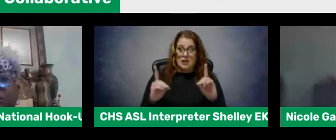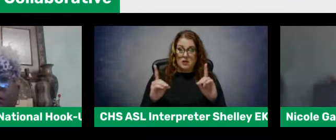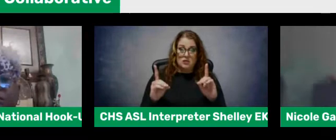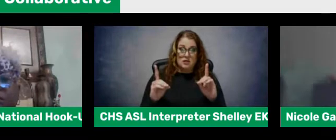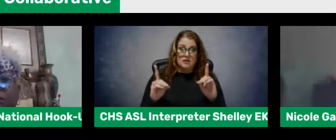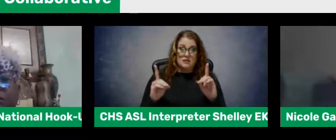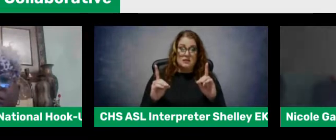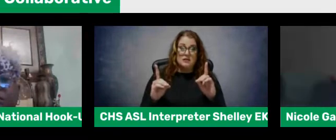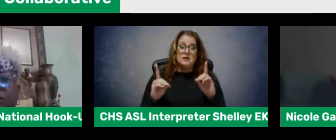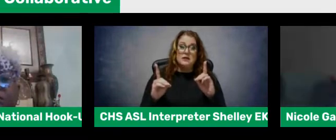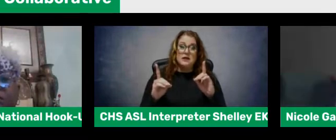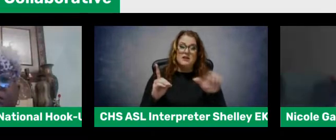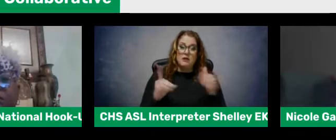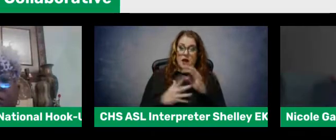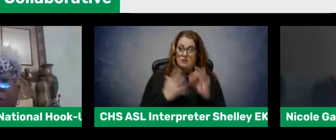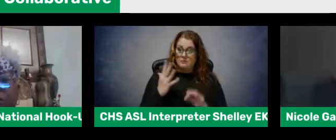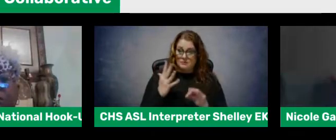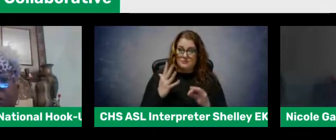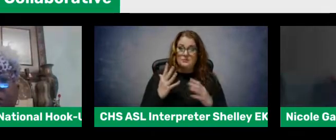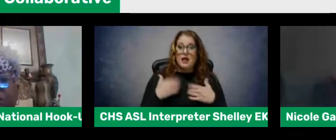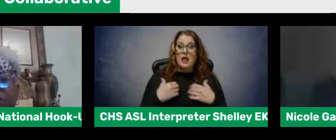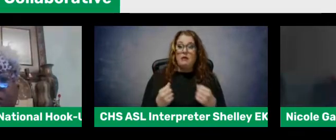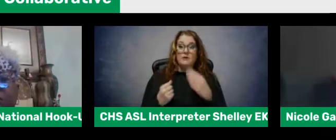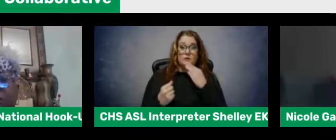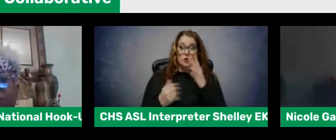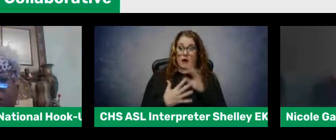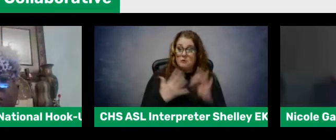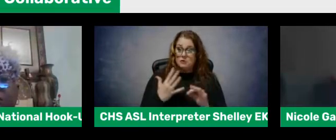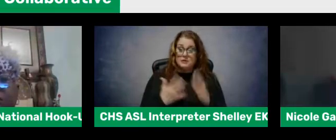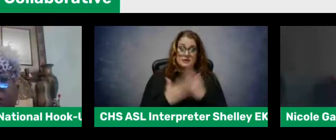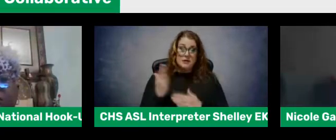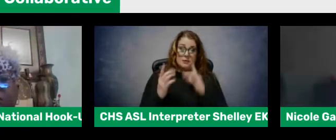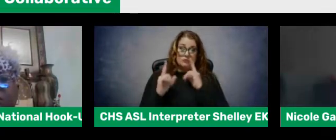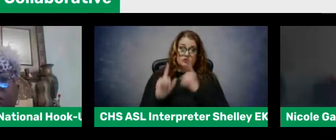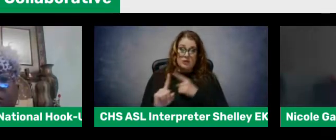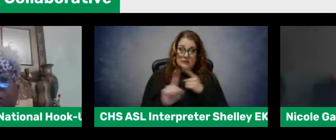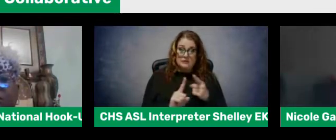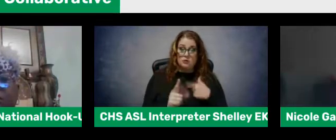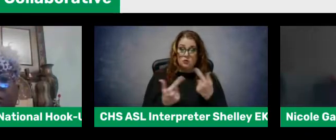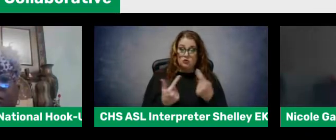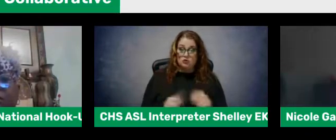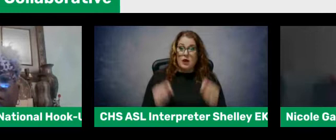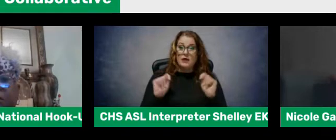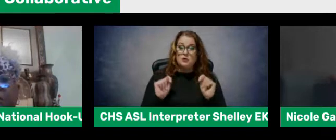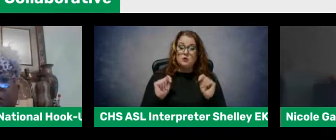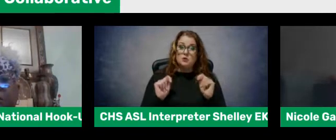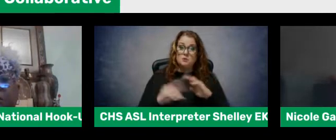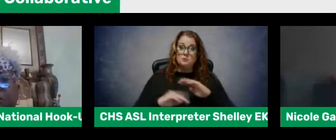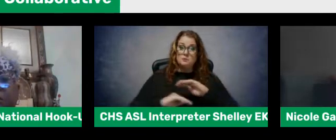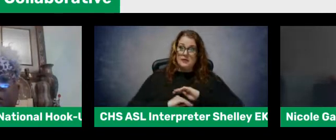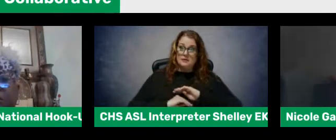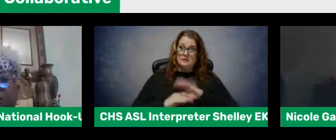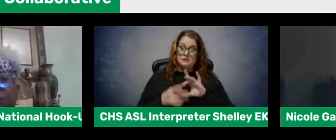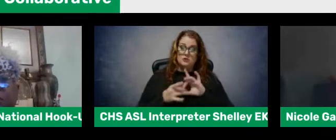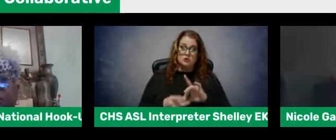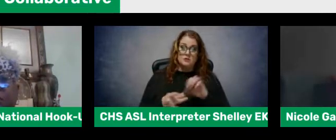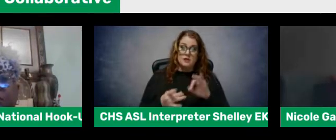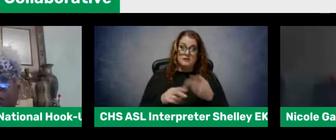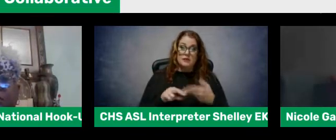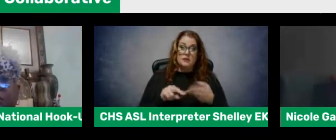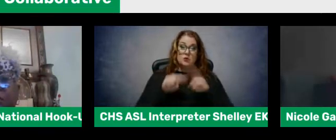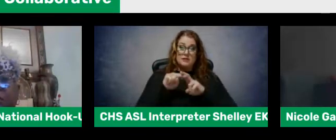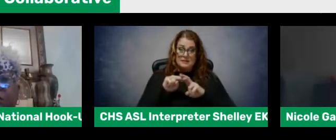food options. You can see here some of the objectives that we're trying to meet in terms of